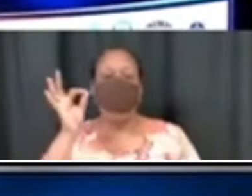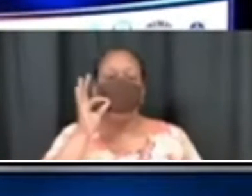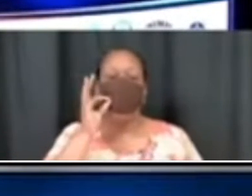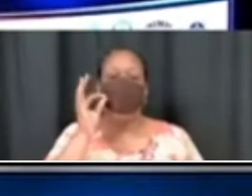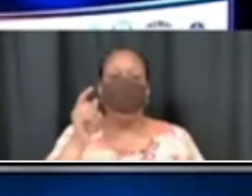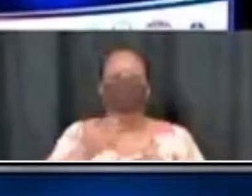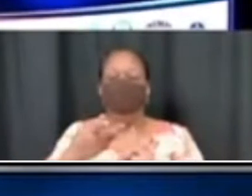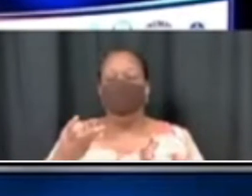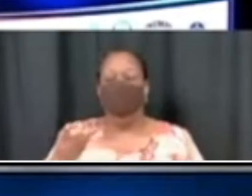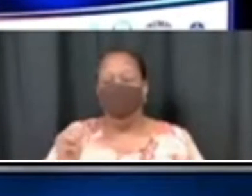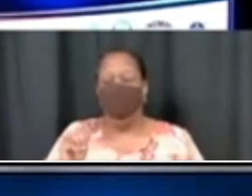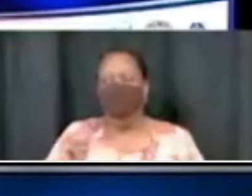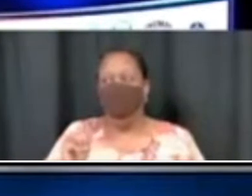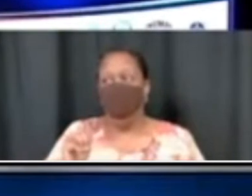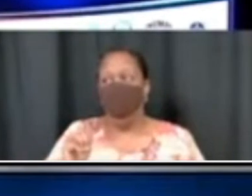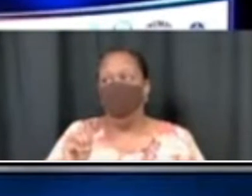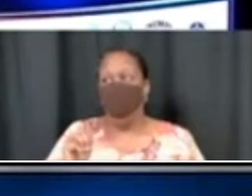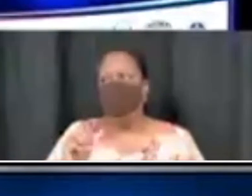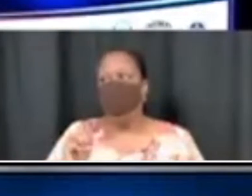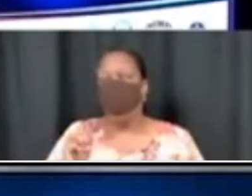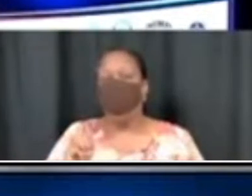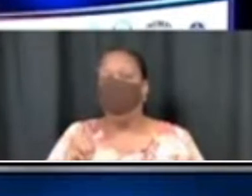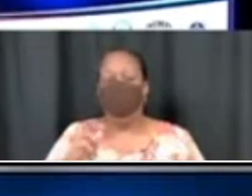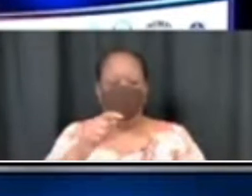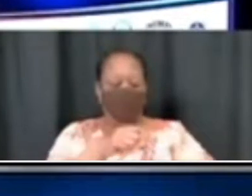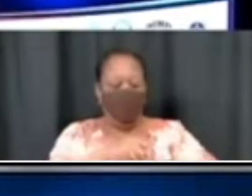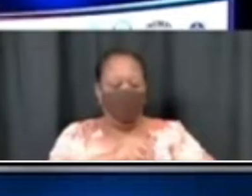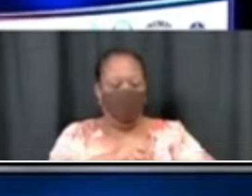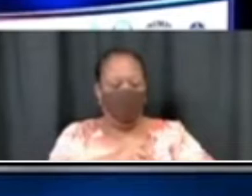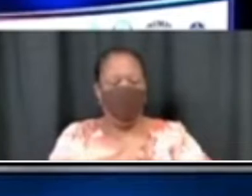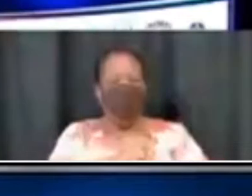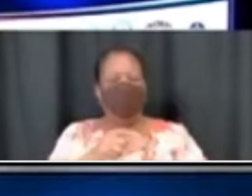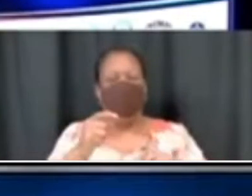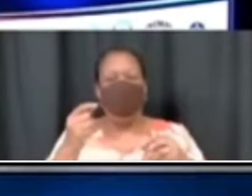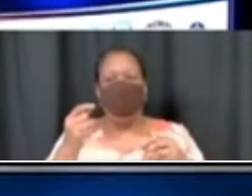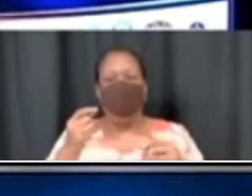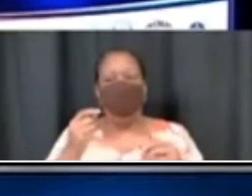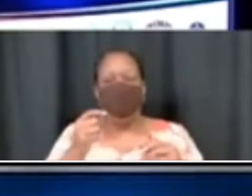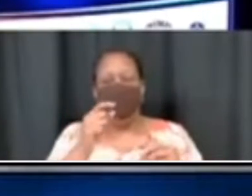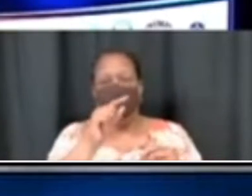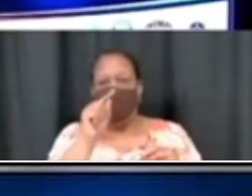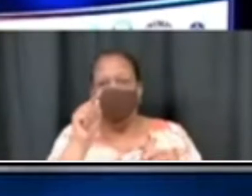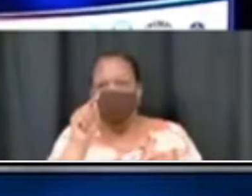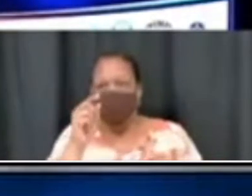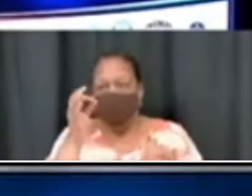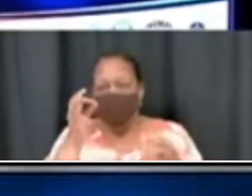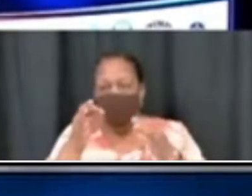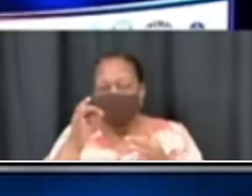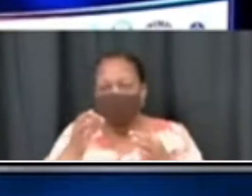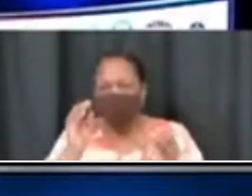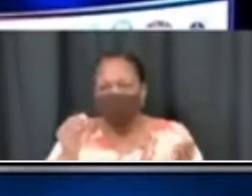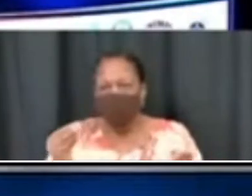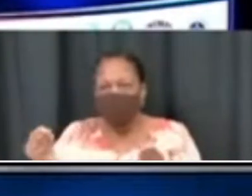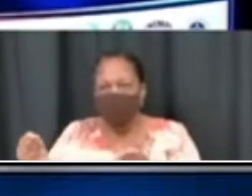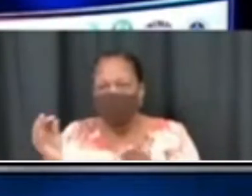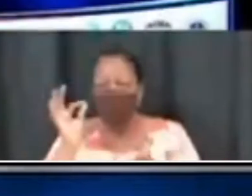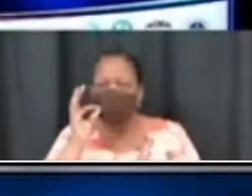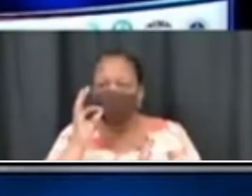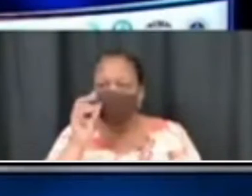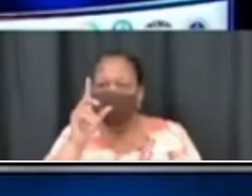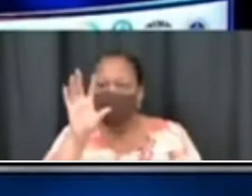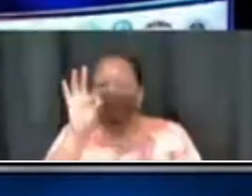you keeping within the time period that are allotted for the delivery of food to individuals